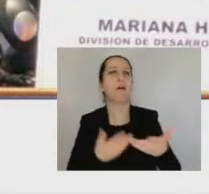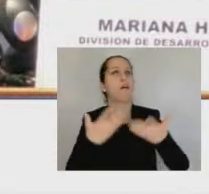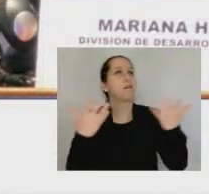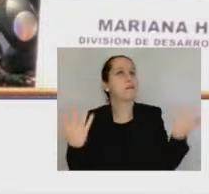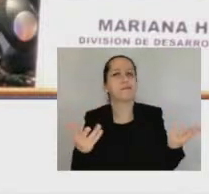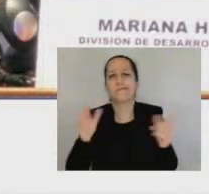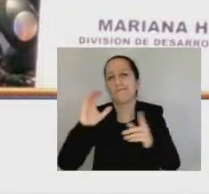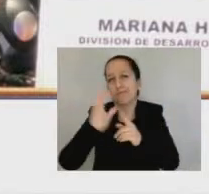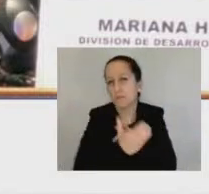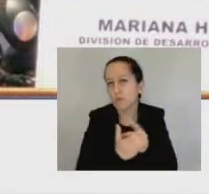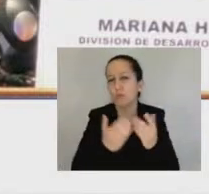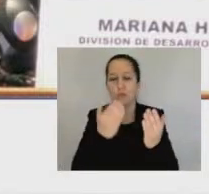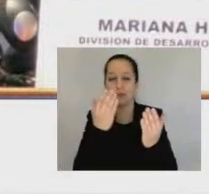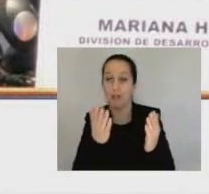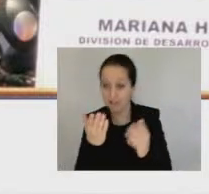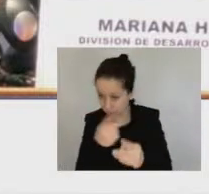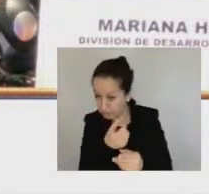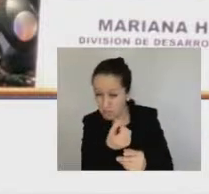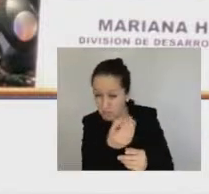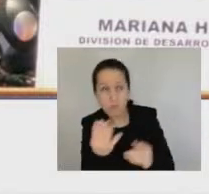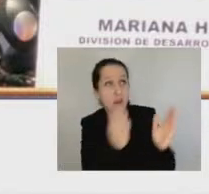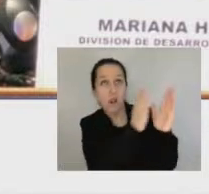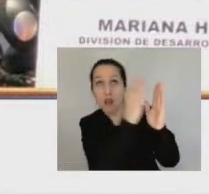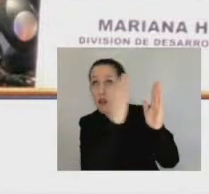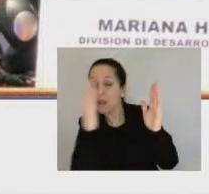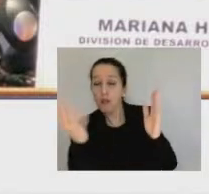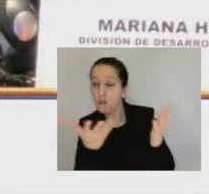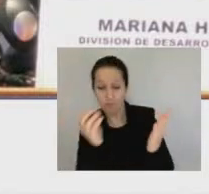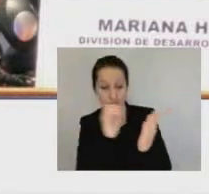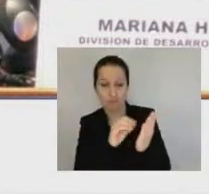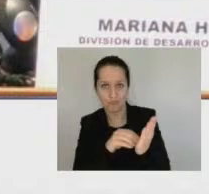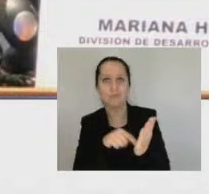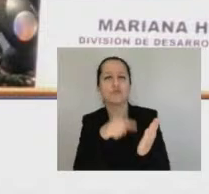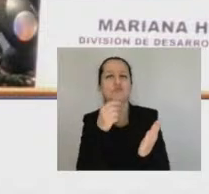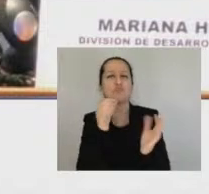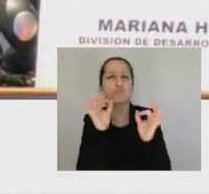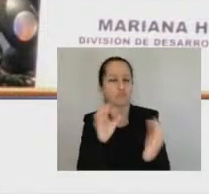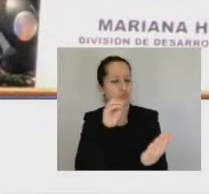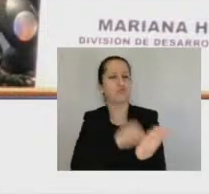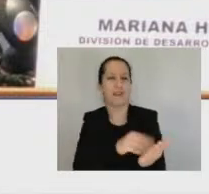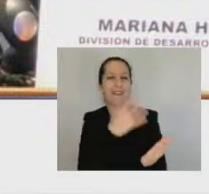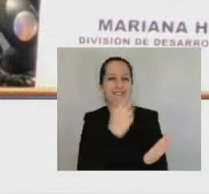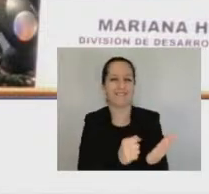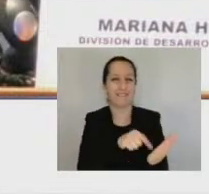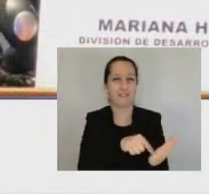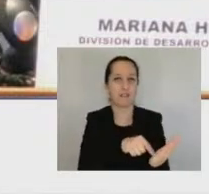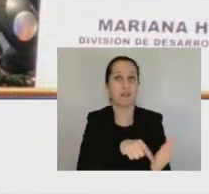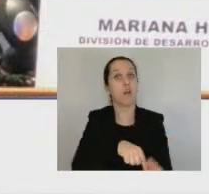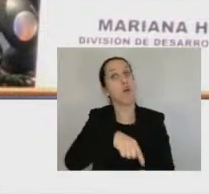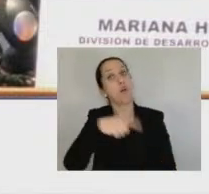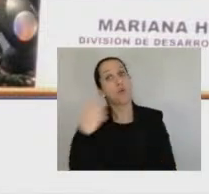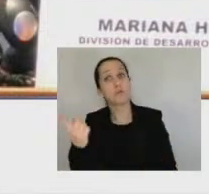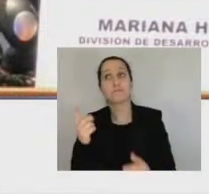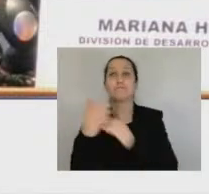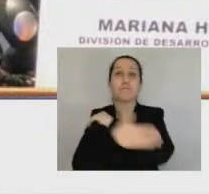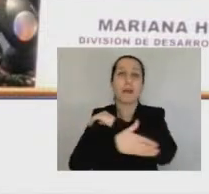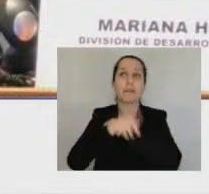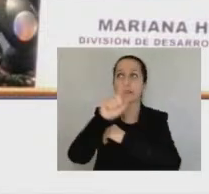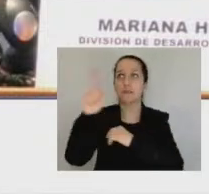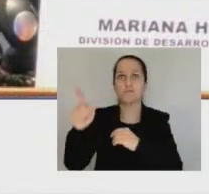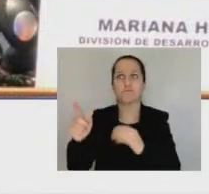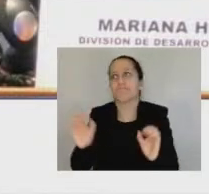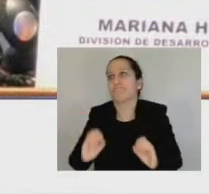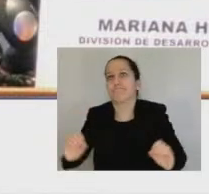at home. Unfortunately, PISA 22, there, many countries did not